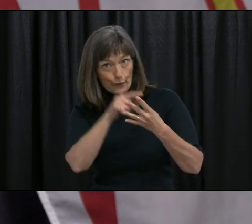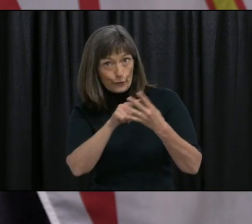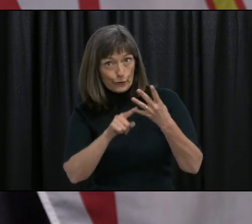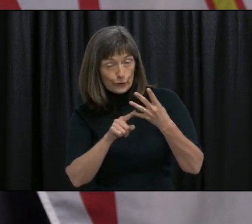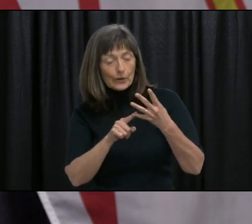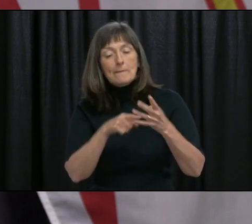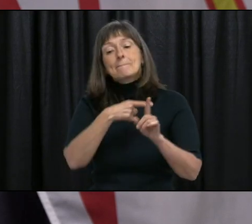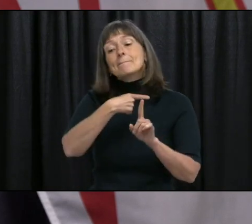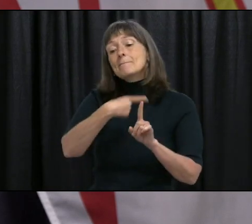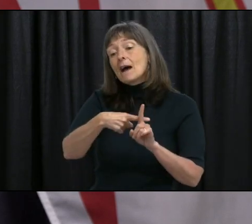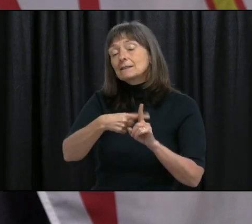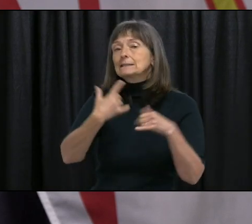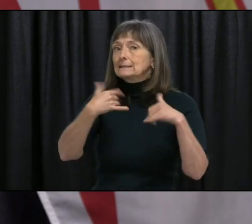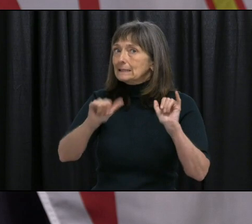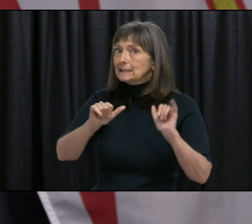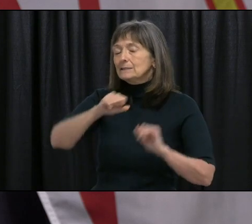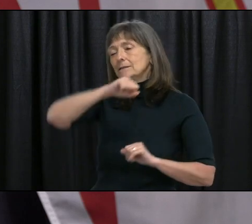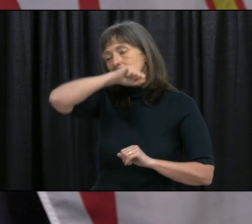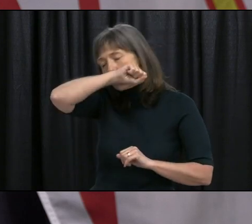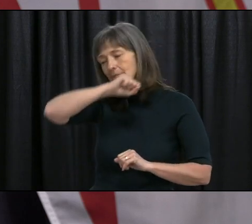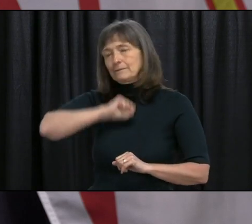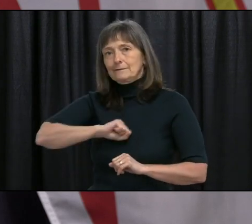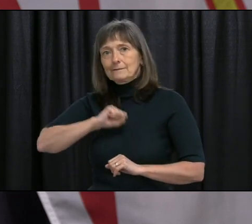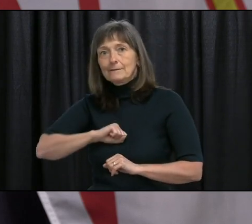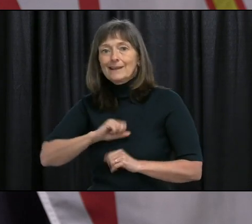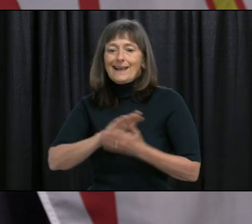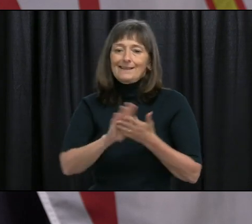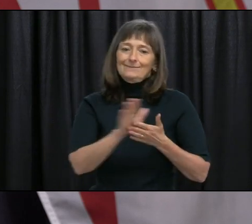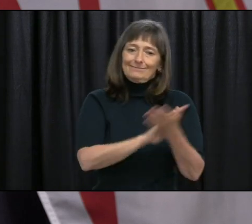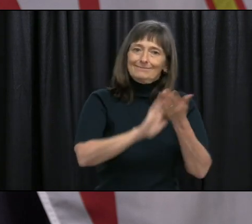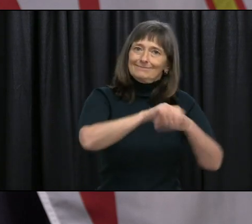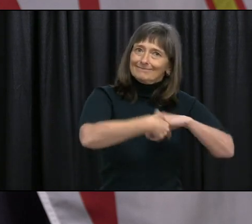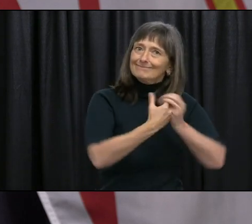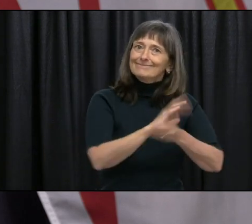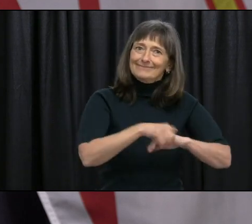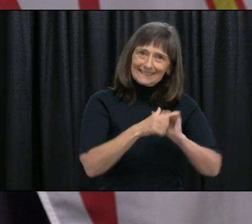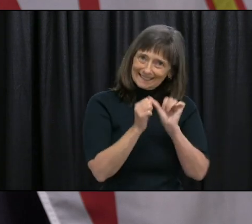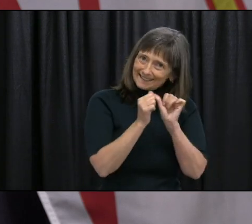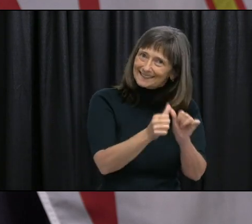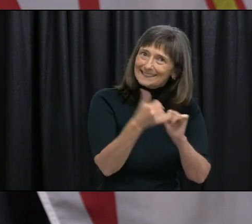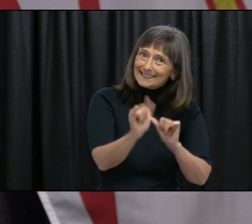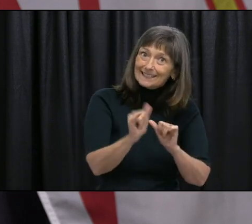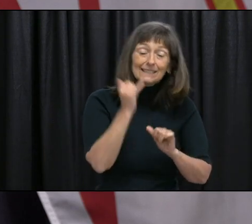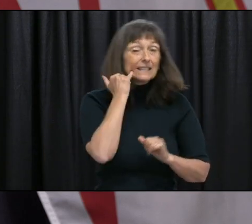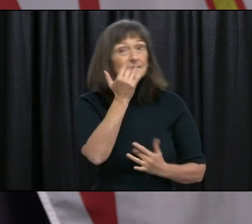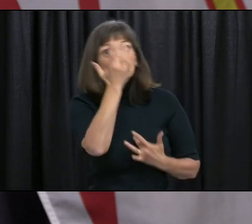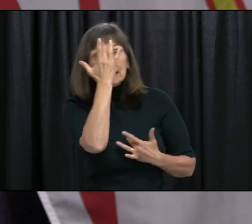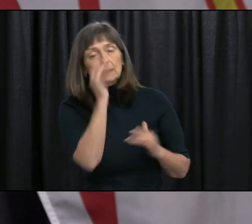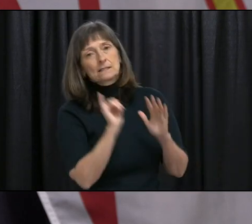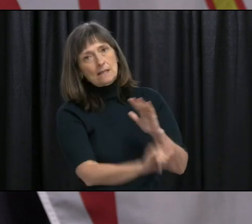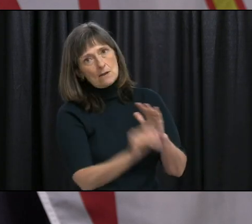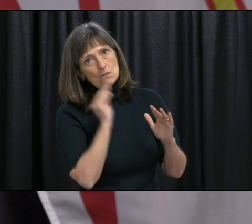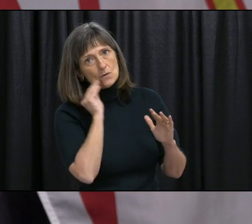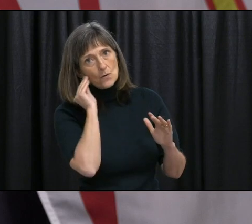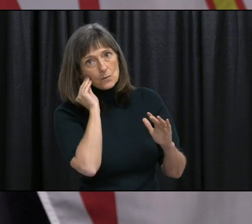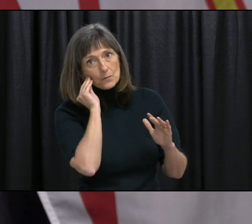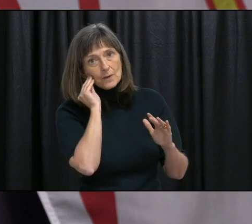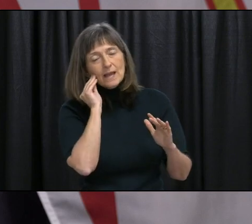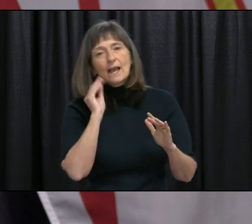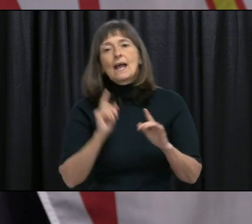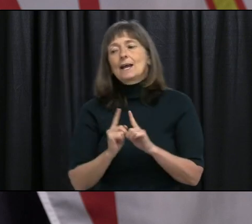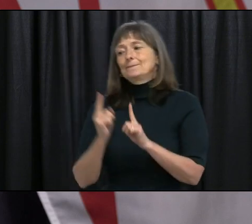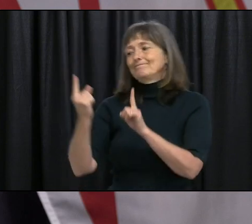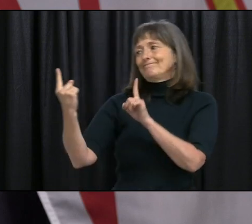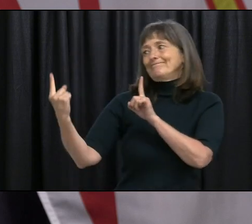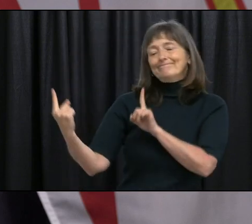diligently practice good cough and sneeze etiquette and hand hygiene. Stay at home when feeling unwell and maintain a safe physical distance of